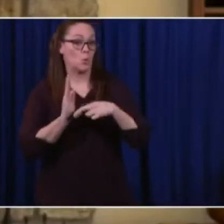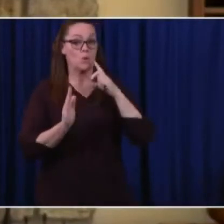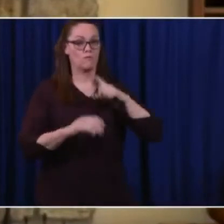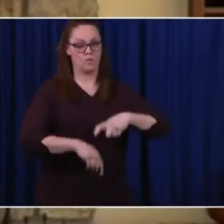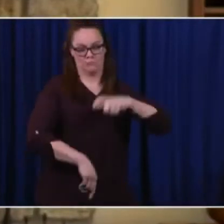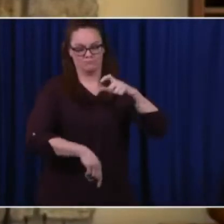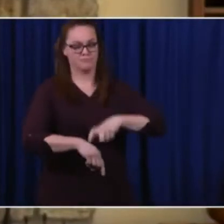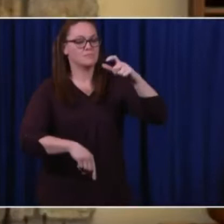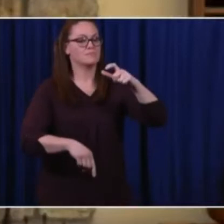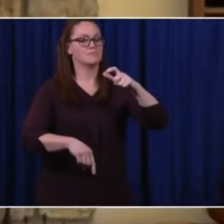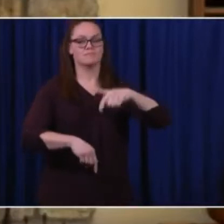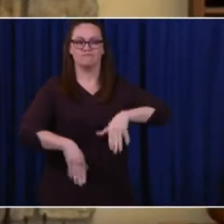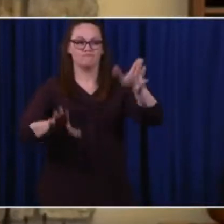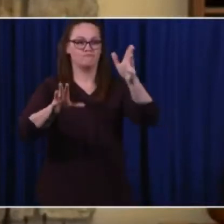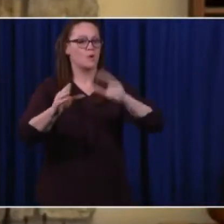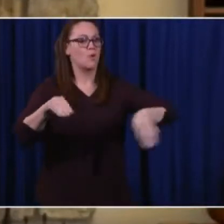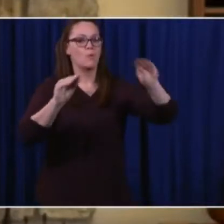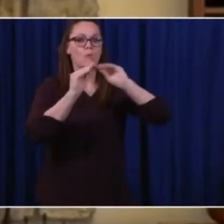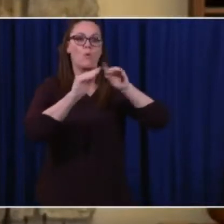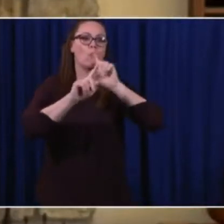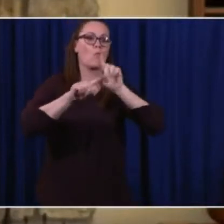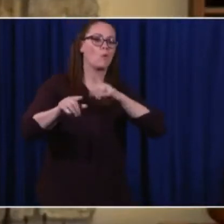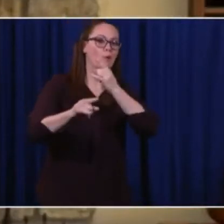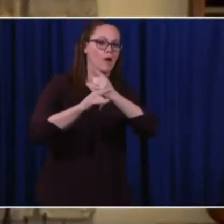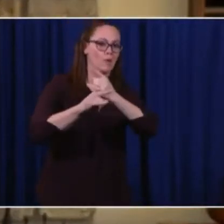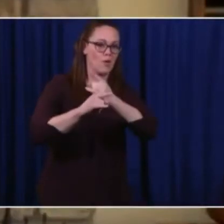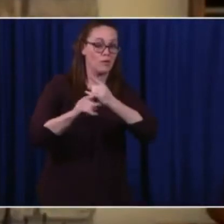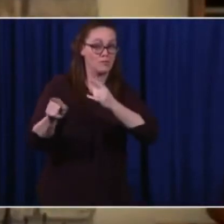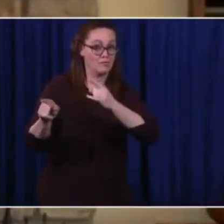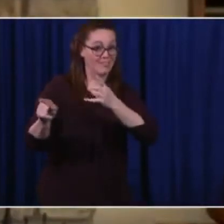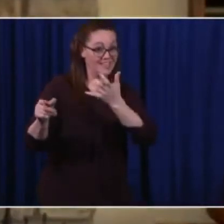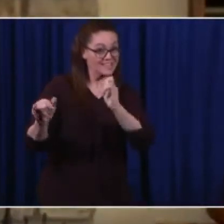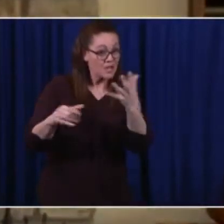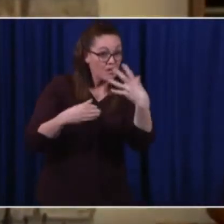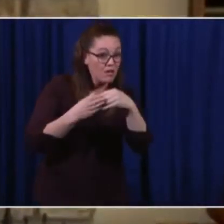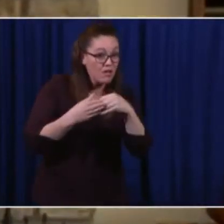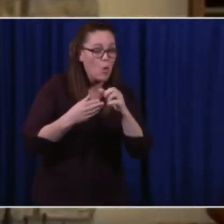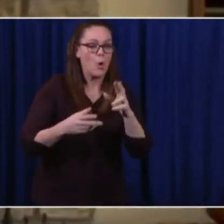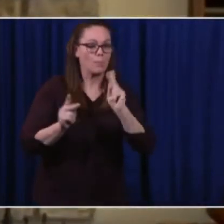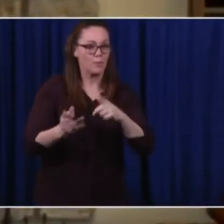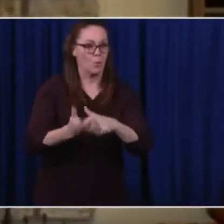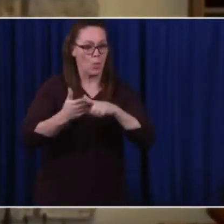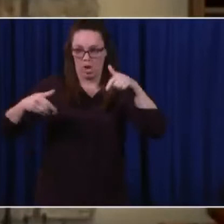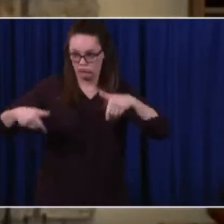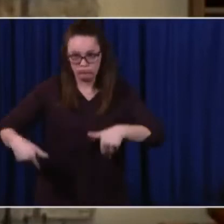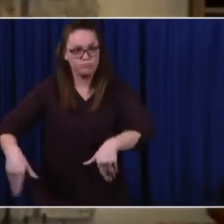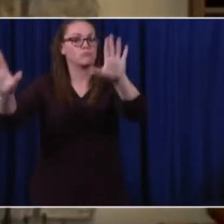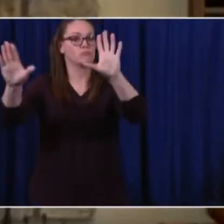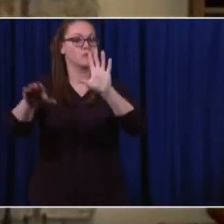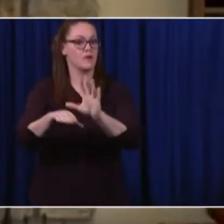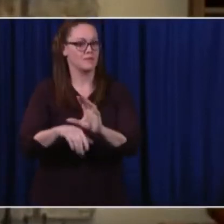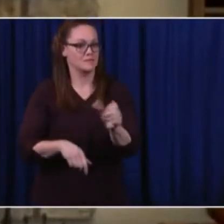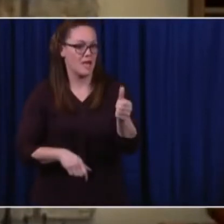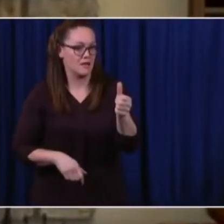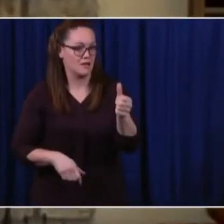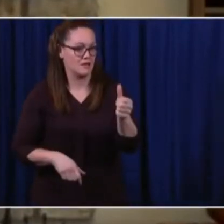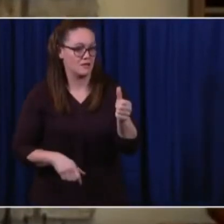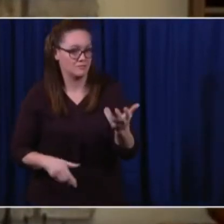do people need to be out of the door before 10 o'clock? Yeah. Every retail establishment will close at 10